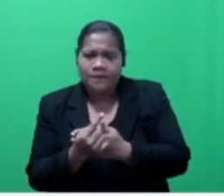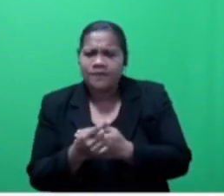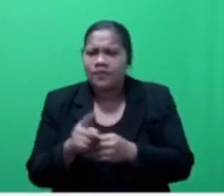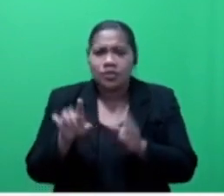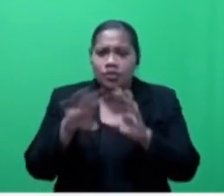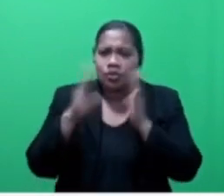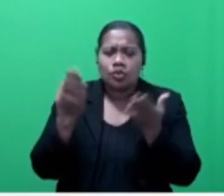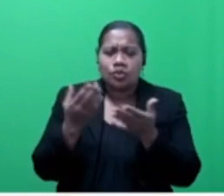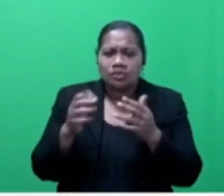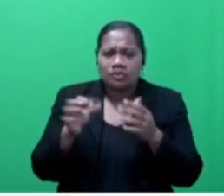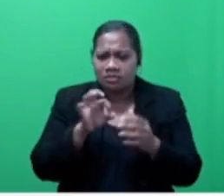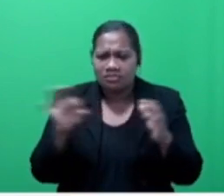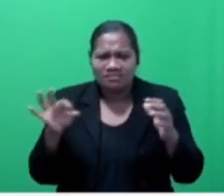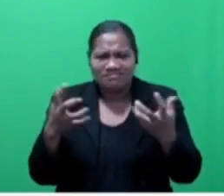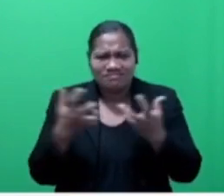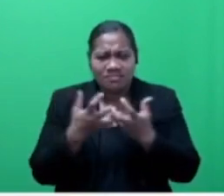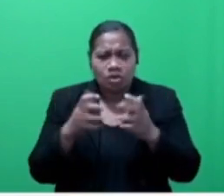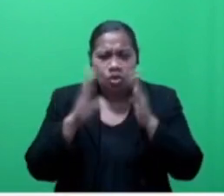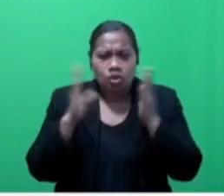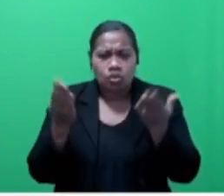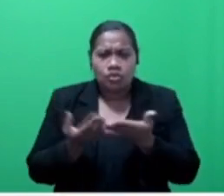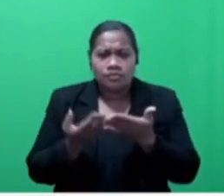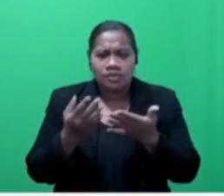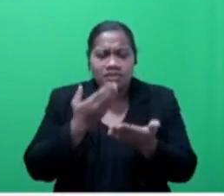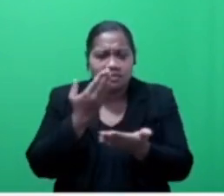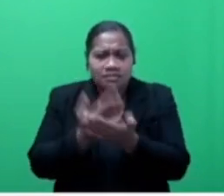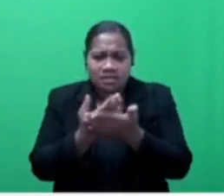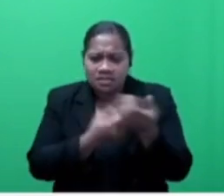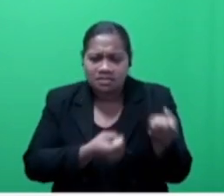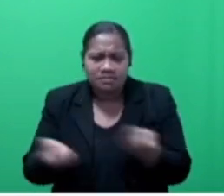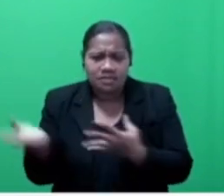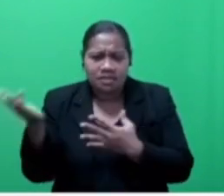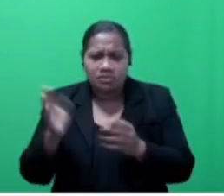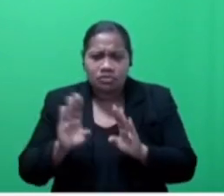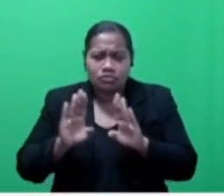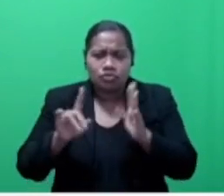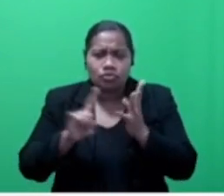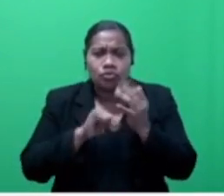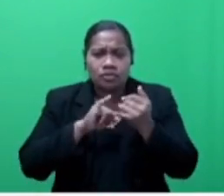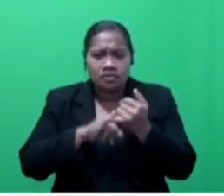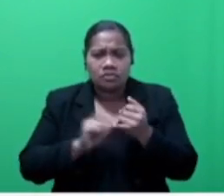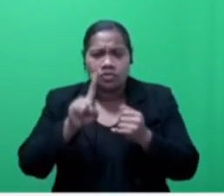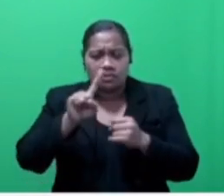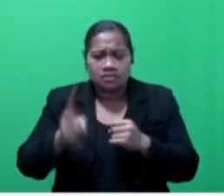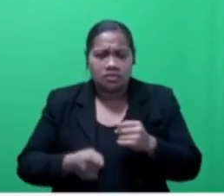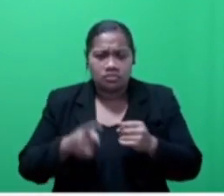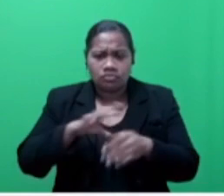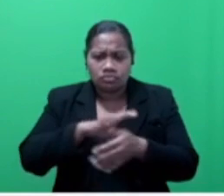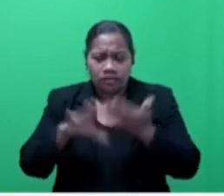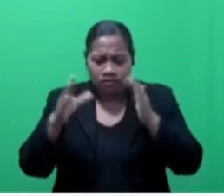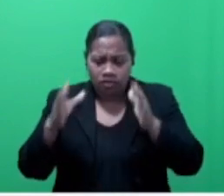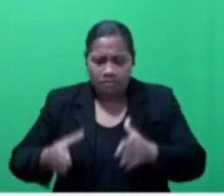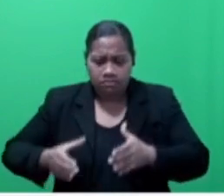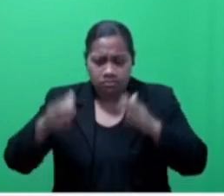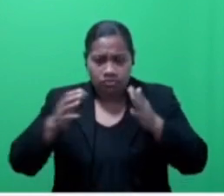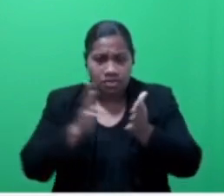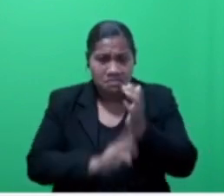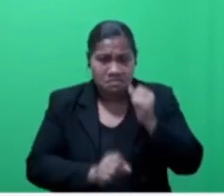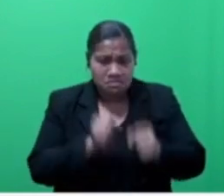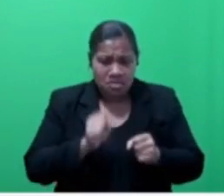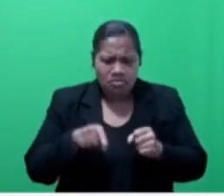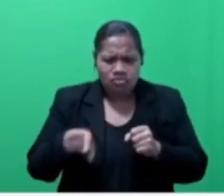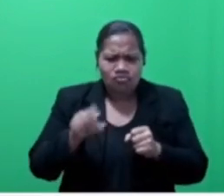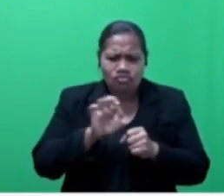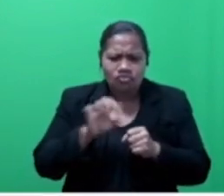demand and supply, pushing crude oil prices above US $100 a barrel in March, levels not seen actually since